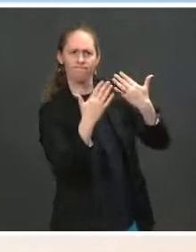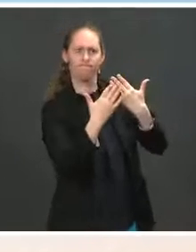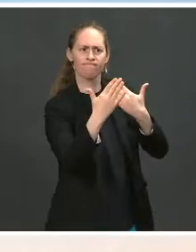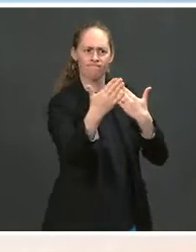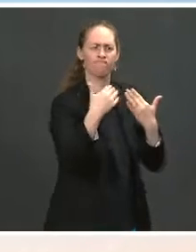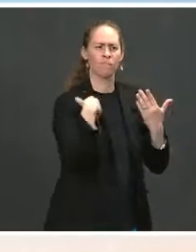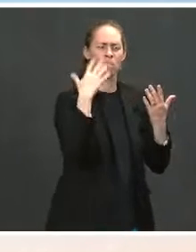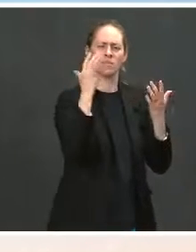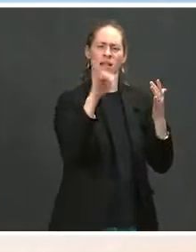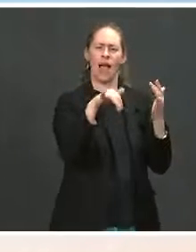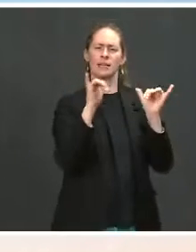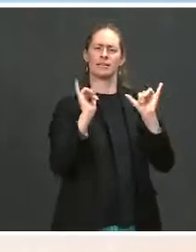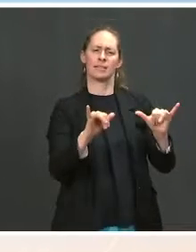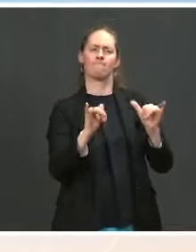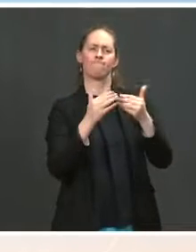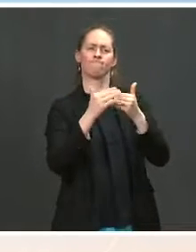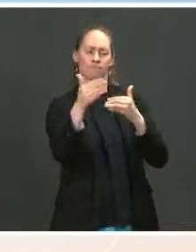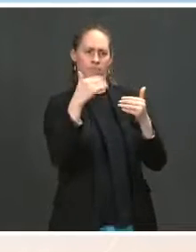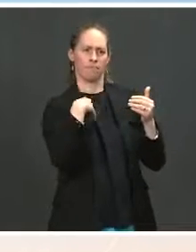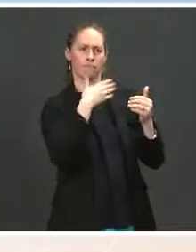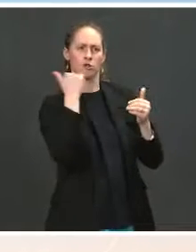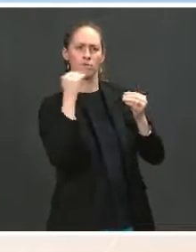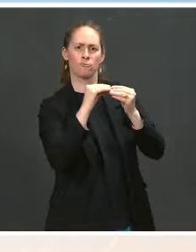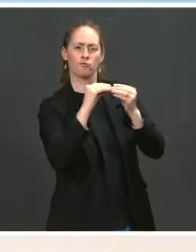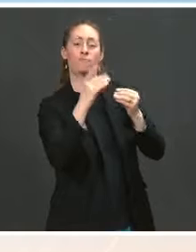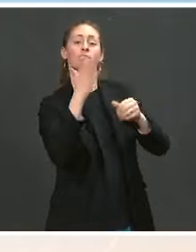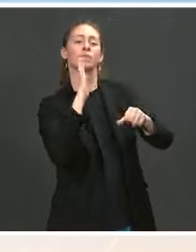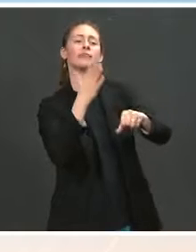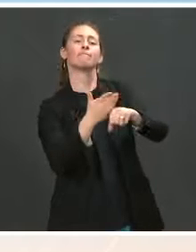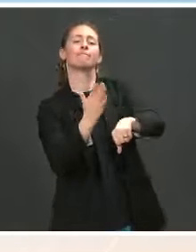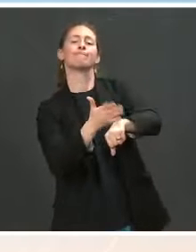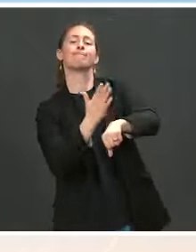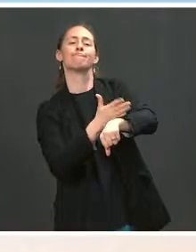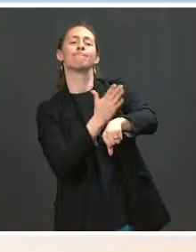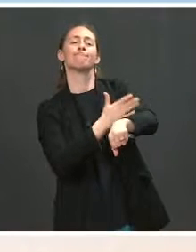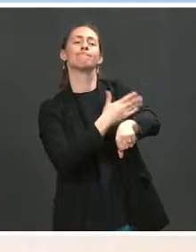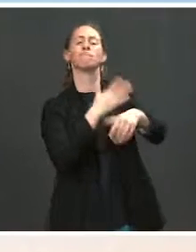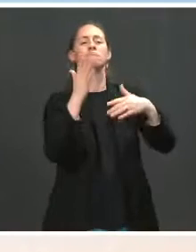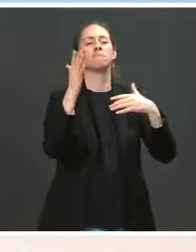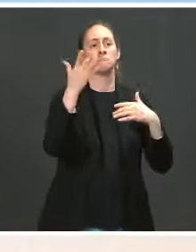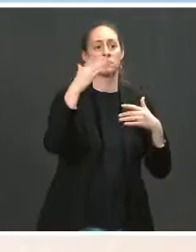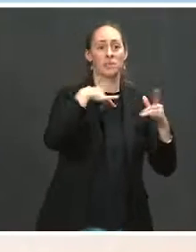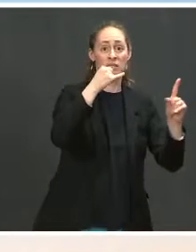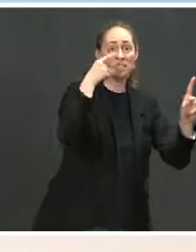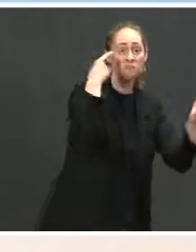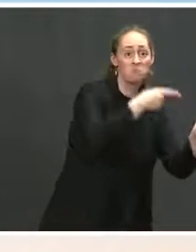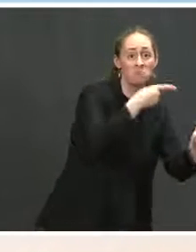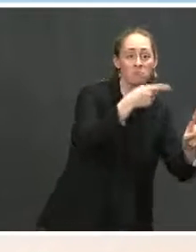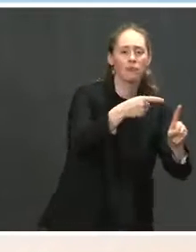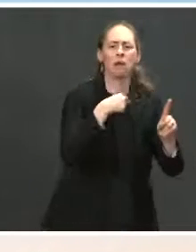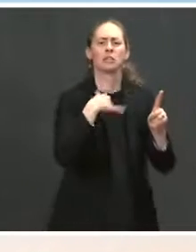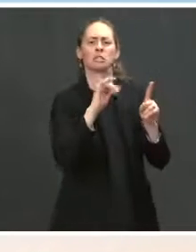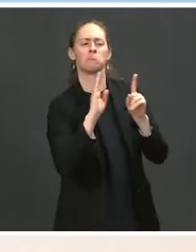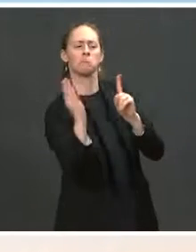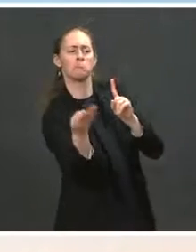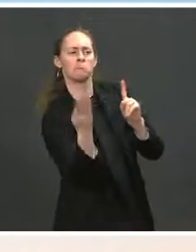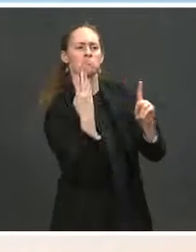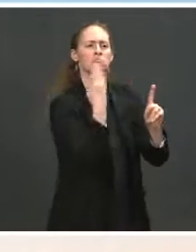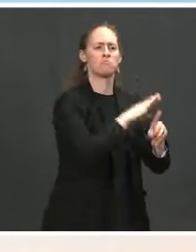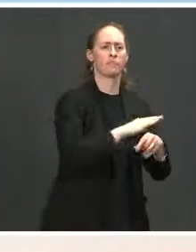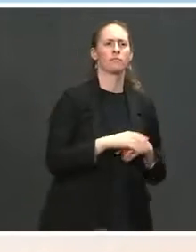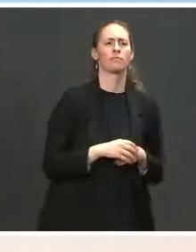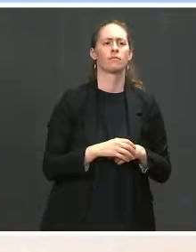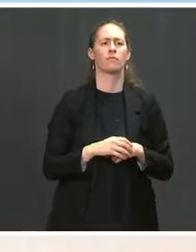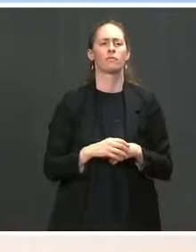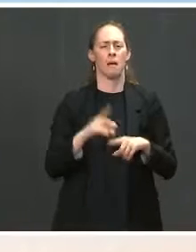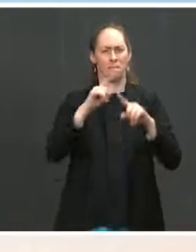can constructively move things forward, even though those are indirect negotiations. Have you gotten any indication from the Iranians that they are going to pull back from